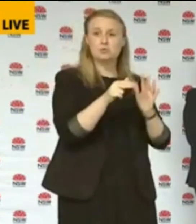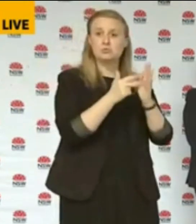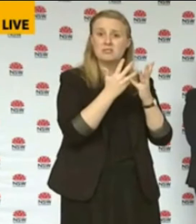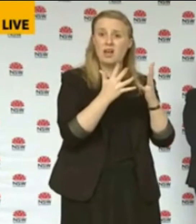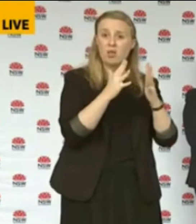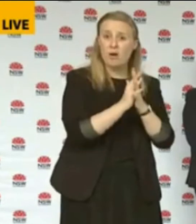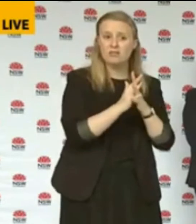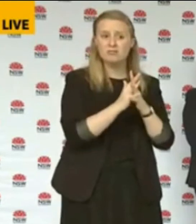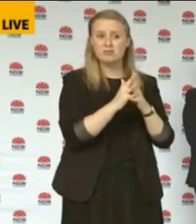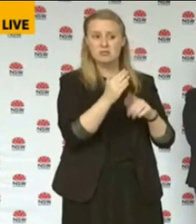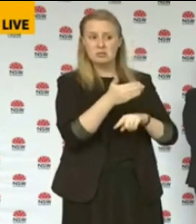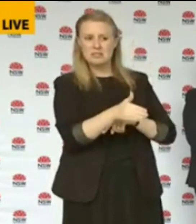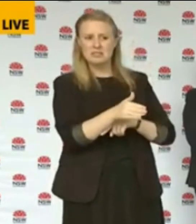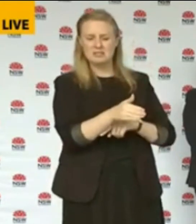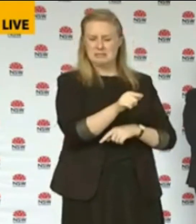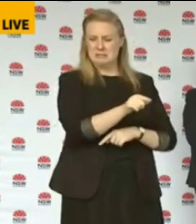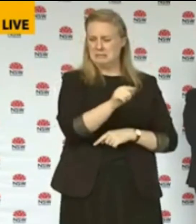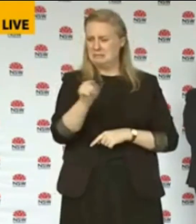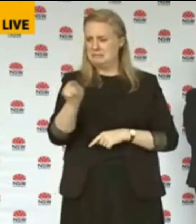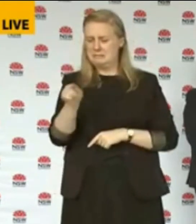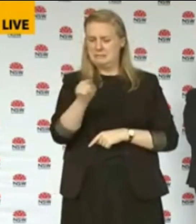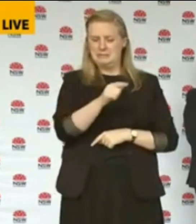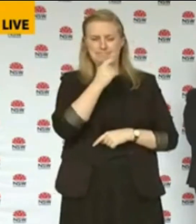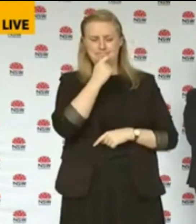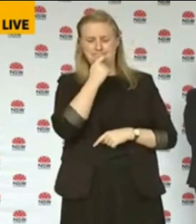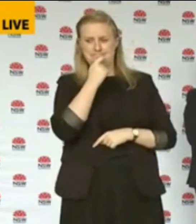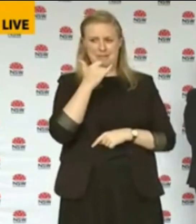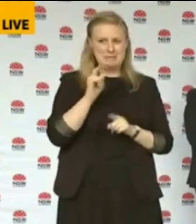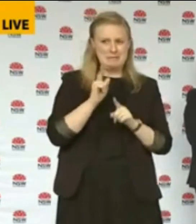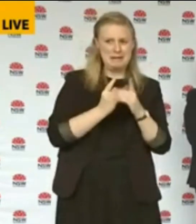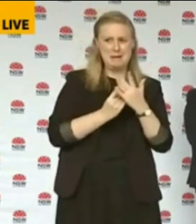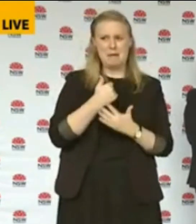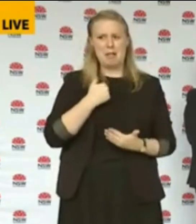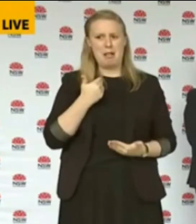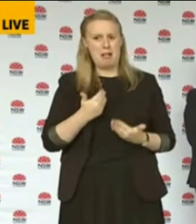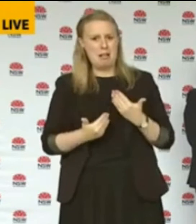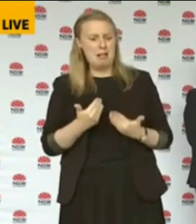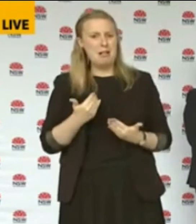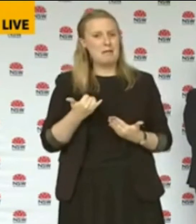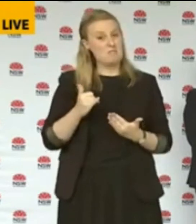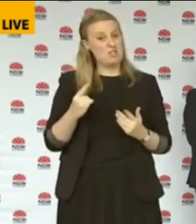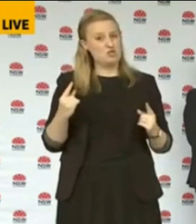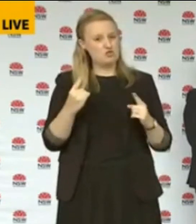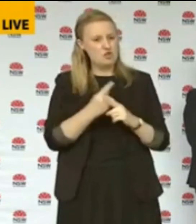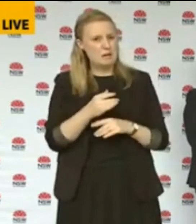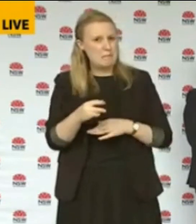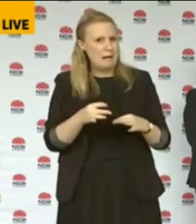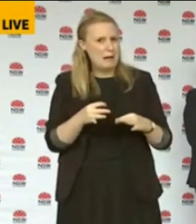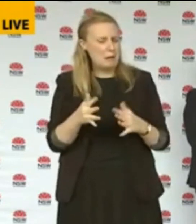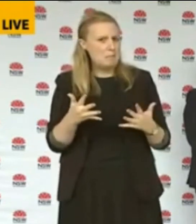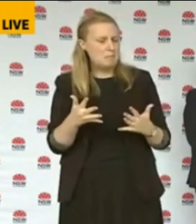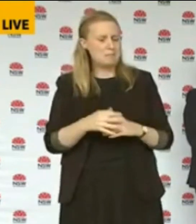but still enjoy the opportunity of seeing the test. Yesterday I made some announcements about some